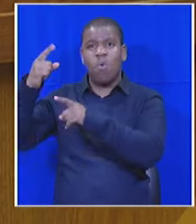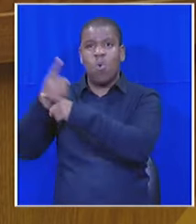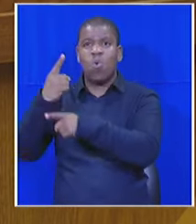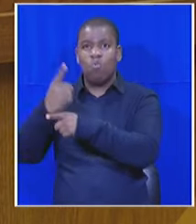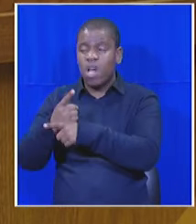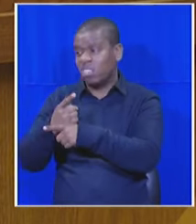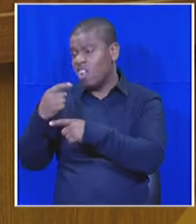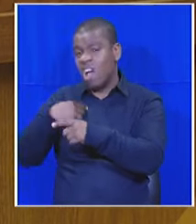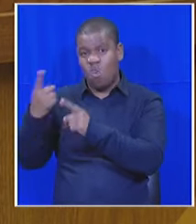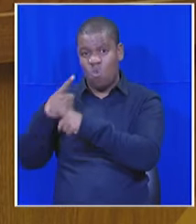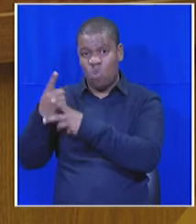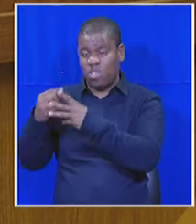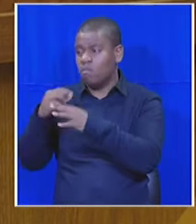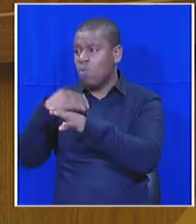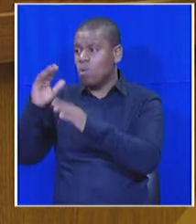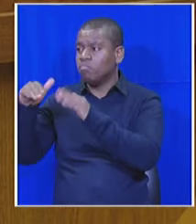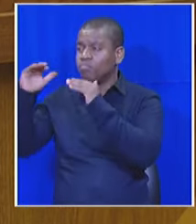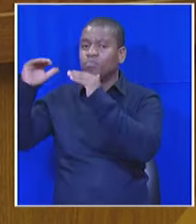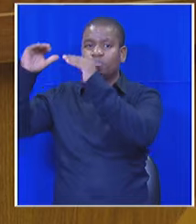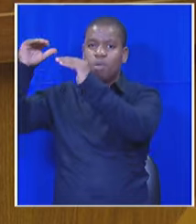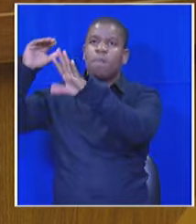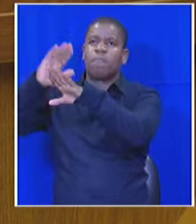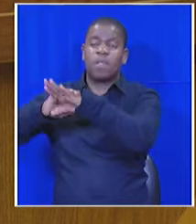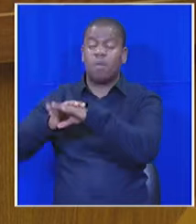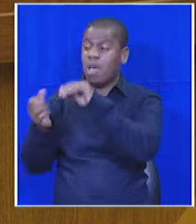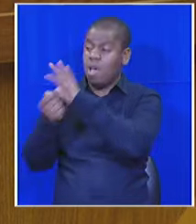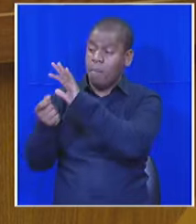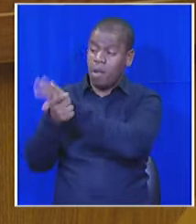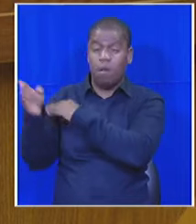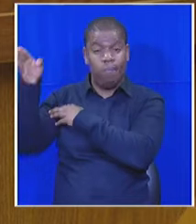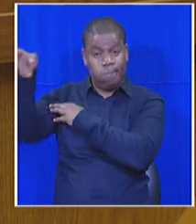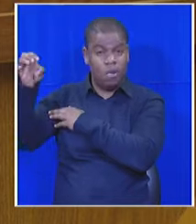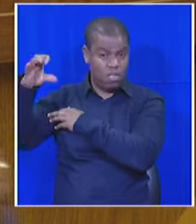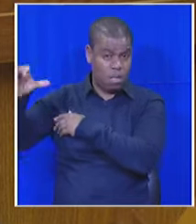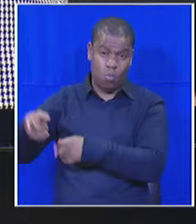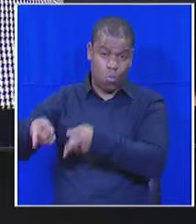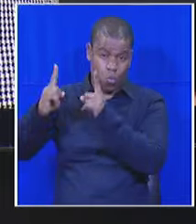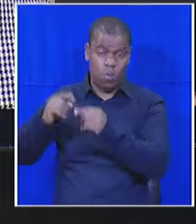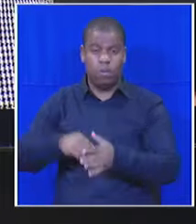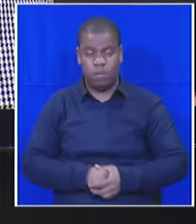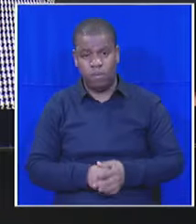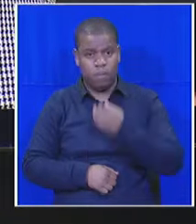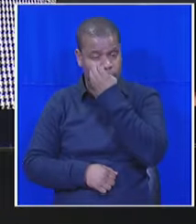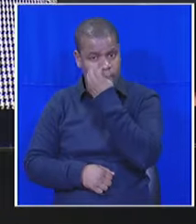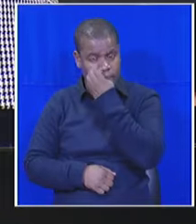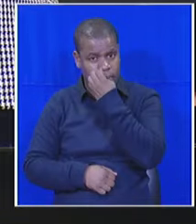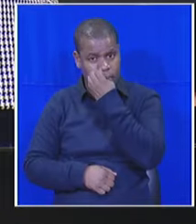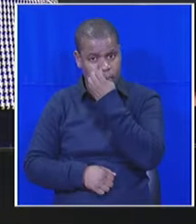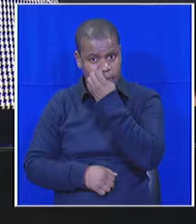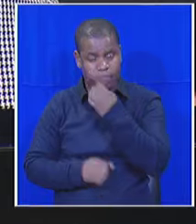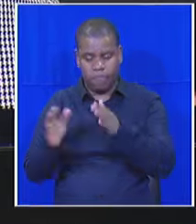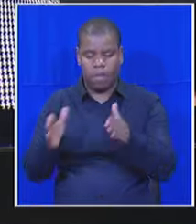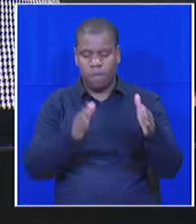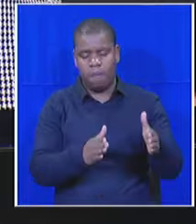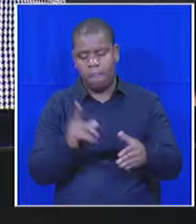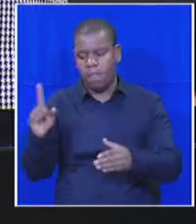earn points and gain promotion. This is very, very rampant in that part of the country. Thank you. Thank you. Honorable